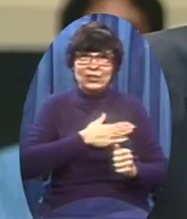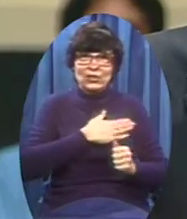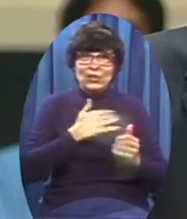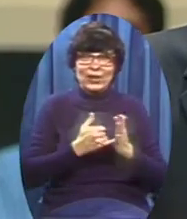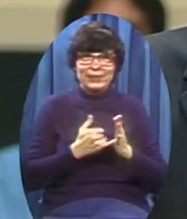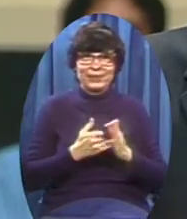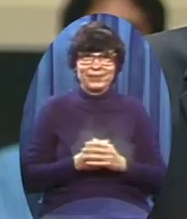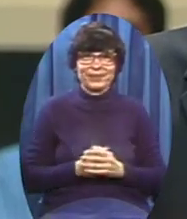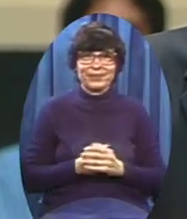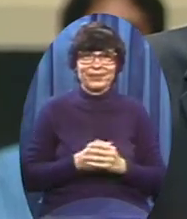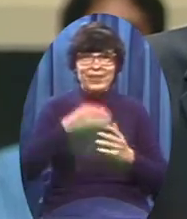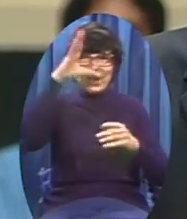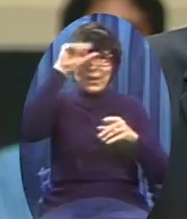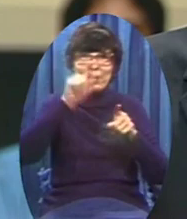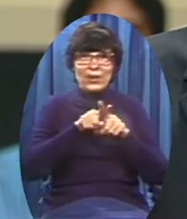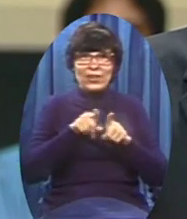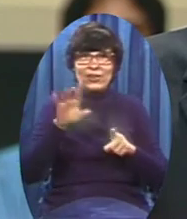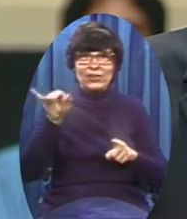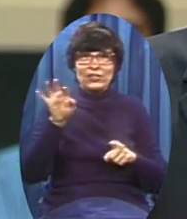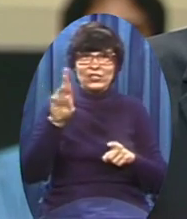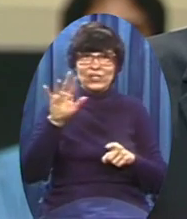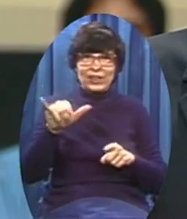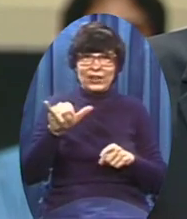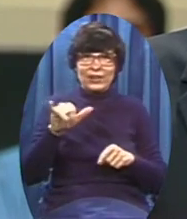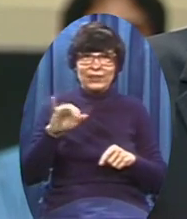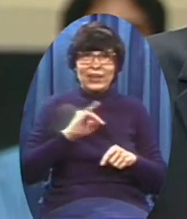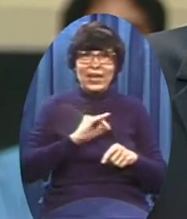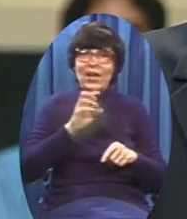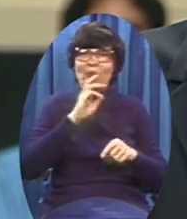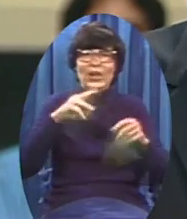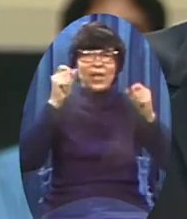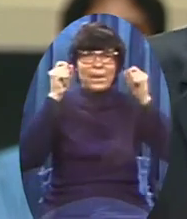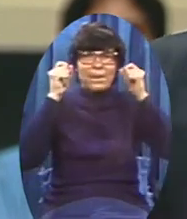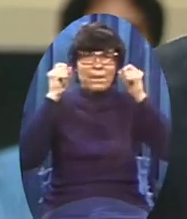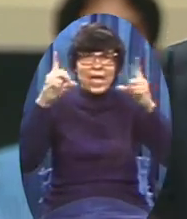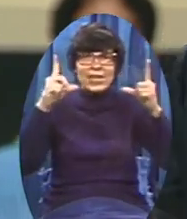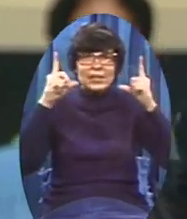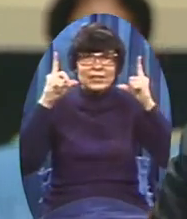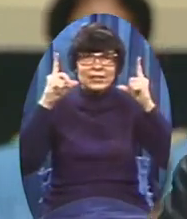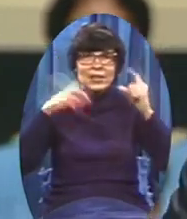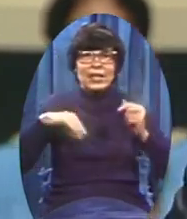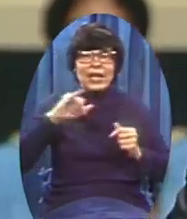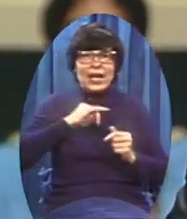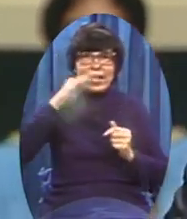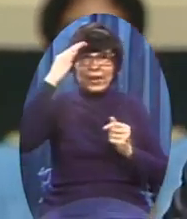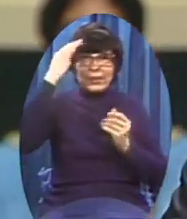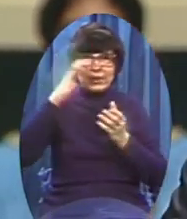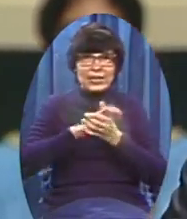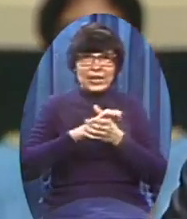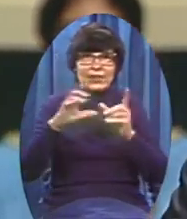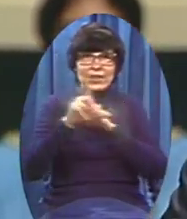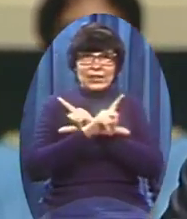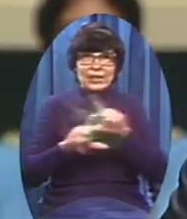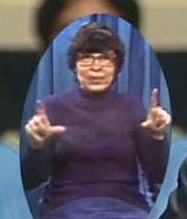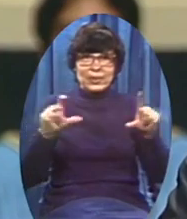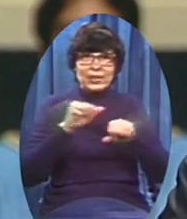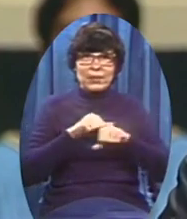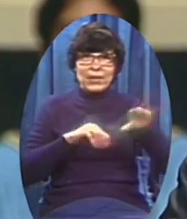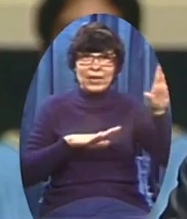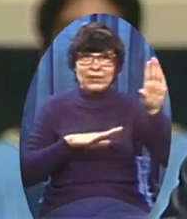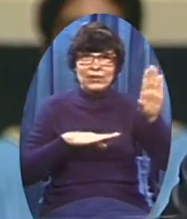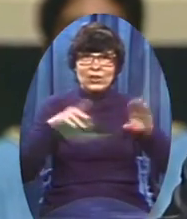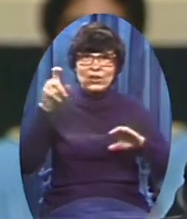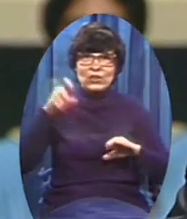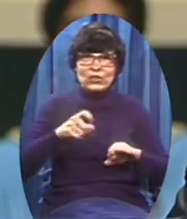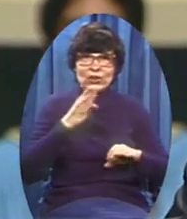Brother Jerry, I must say that I was simply amazed. I believe that Liberty Mountain ought to be changed from that name